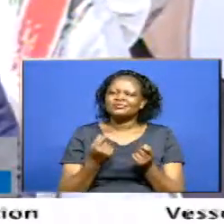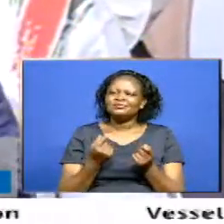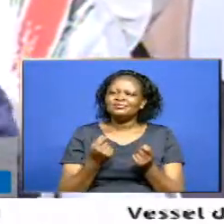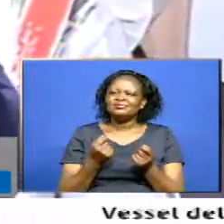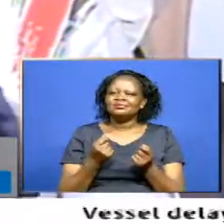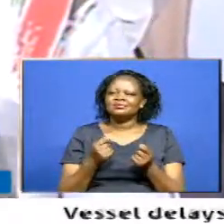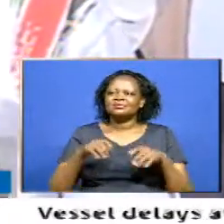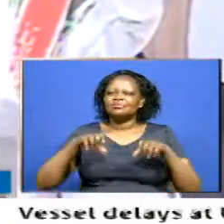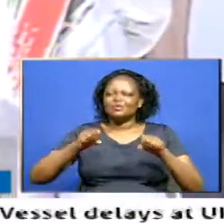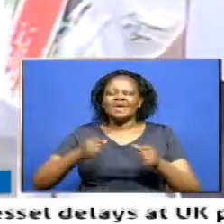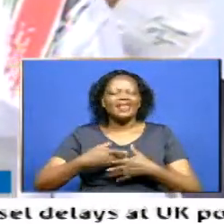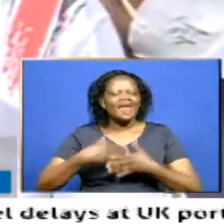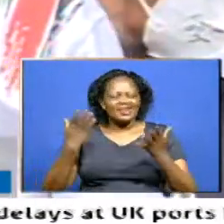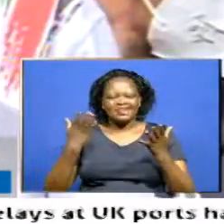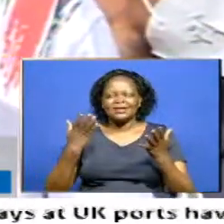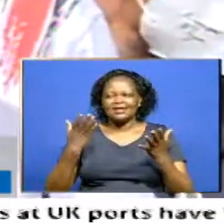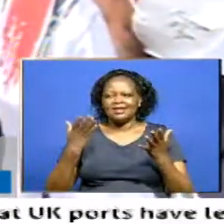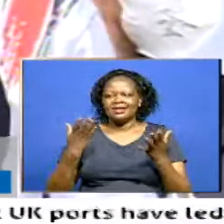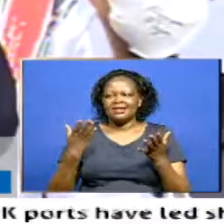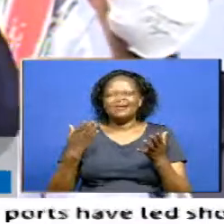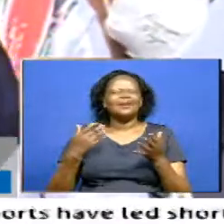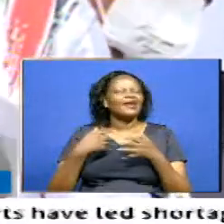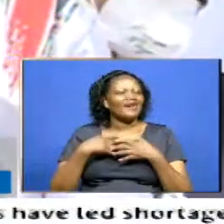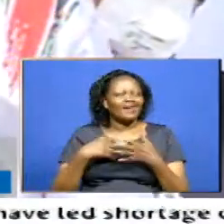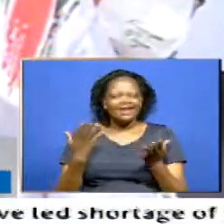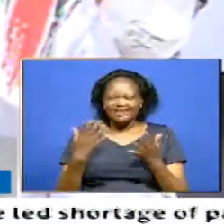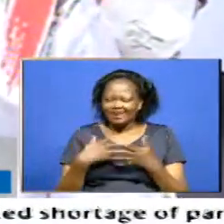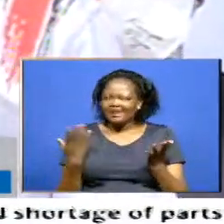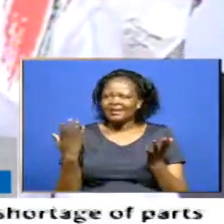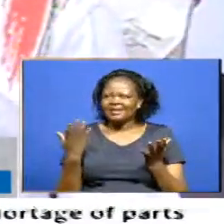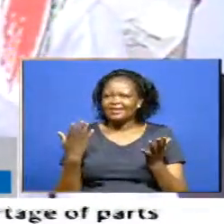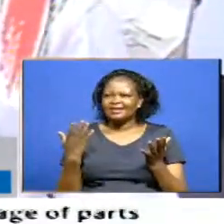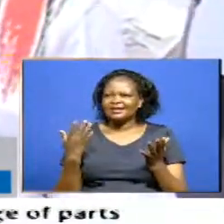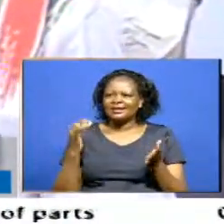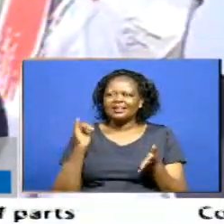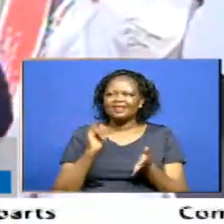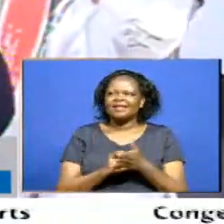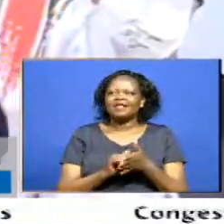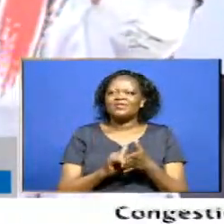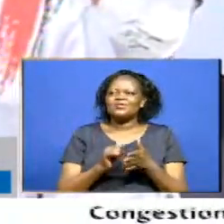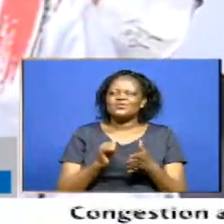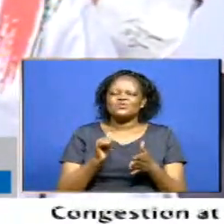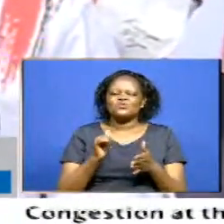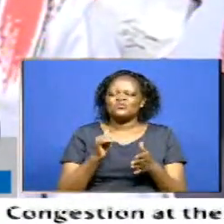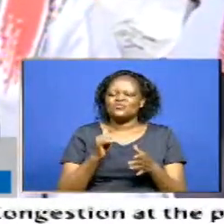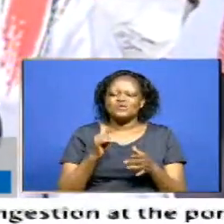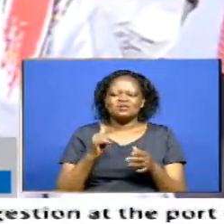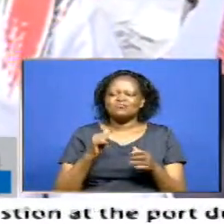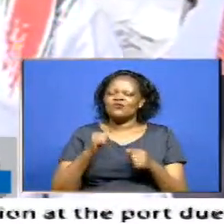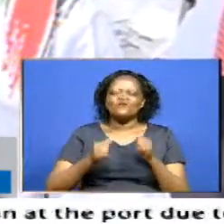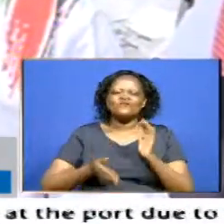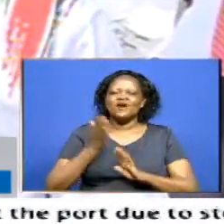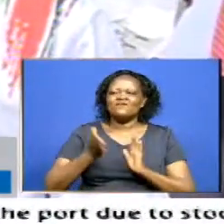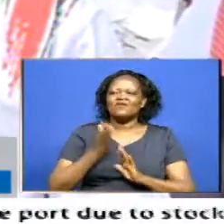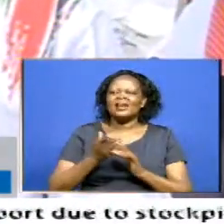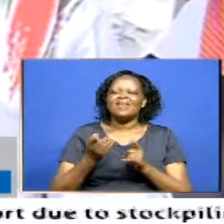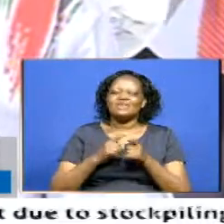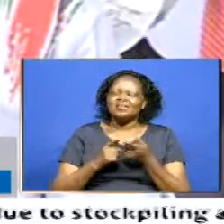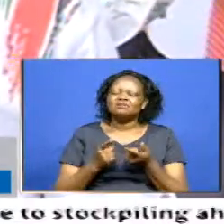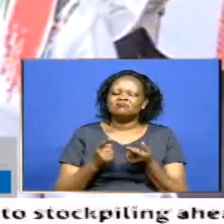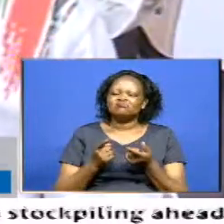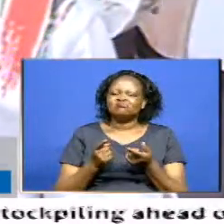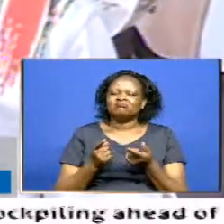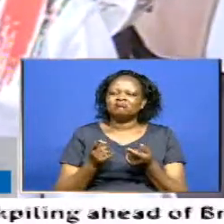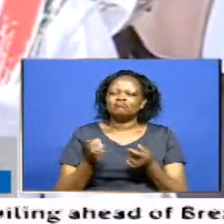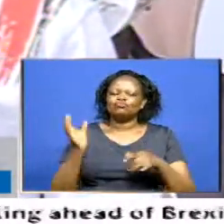boda, take something. Take something that is motorized. Please catch us in the next stage if possible, because